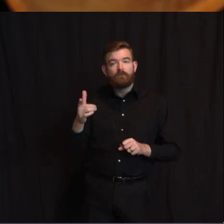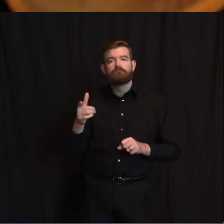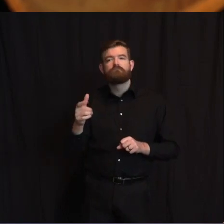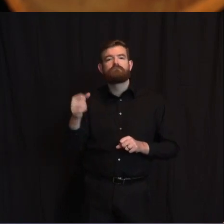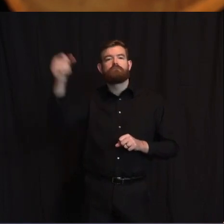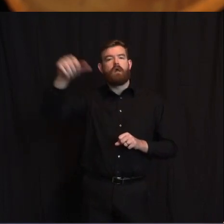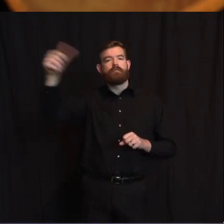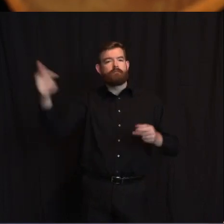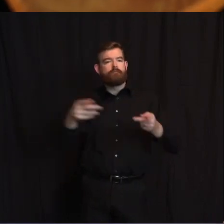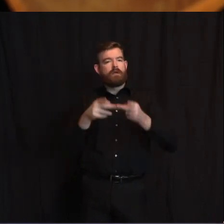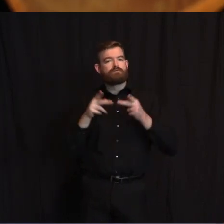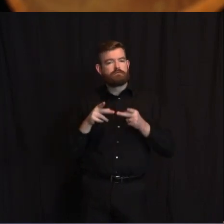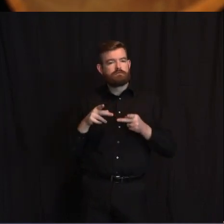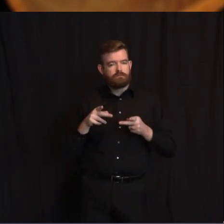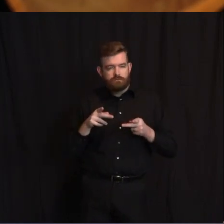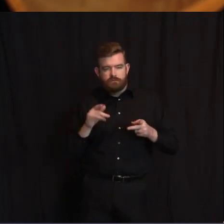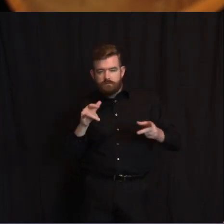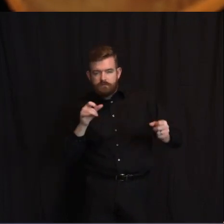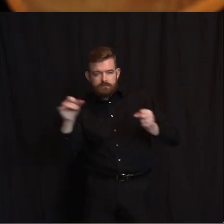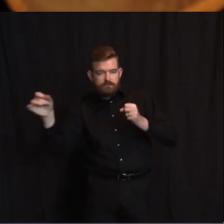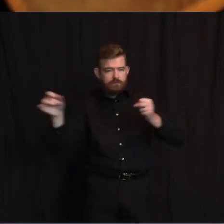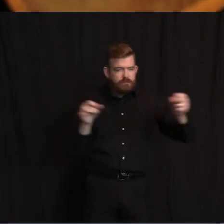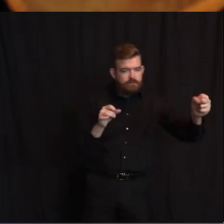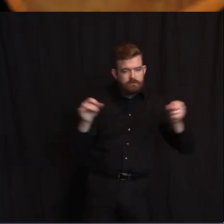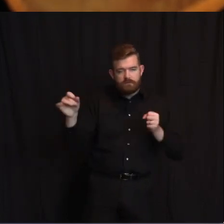are dependent on a reliable workforce.